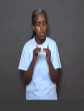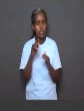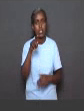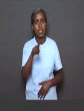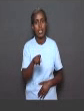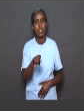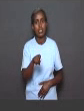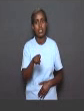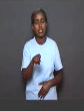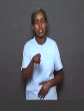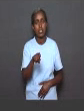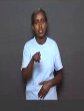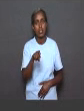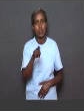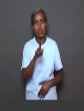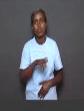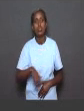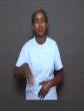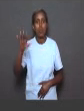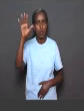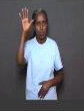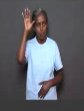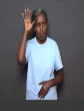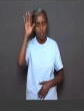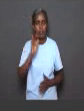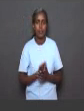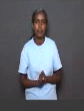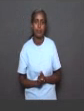x to the power of 5.